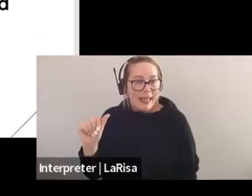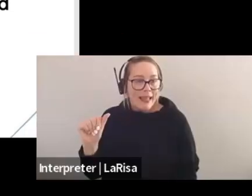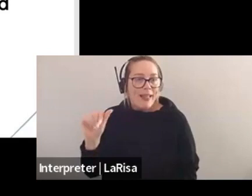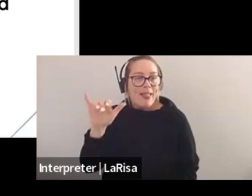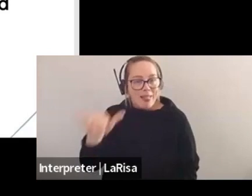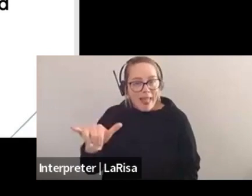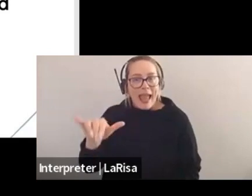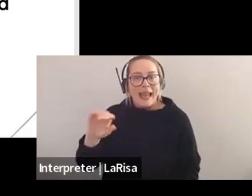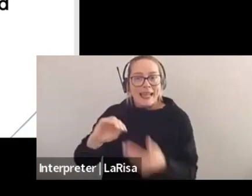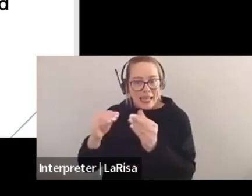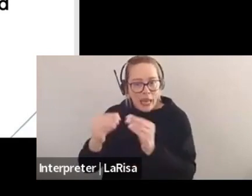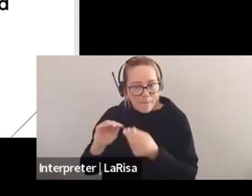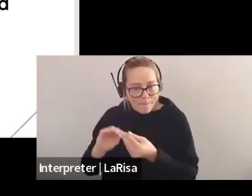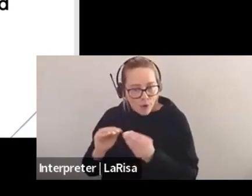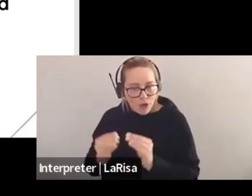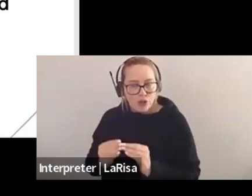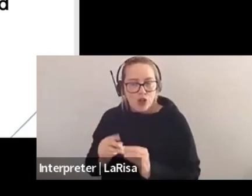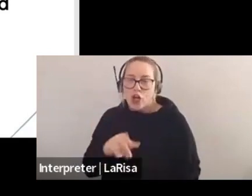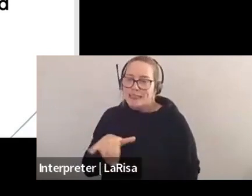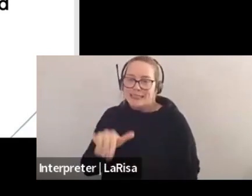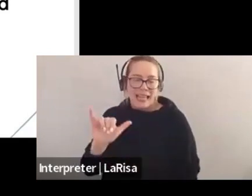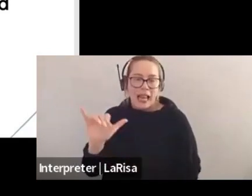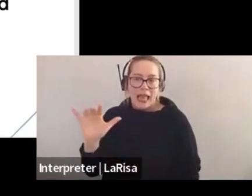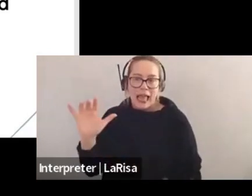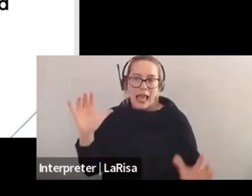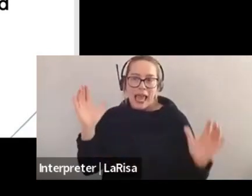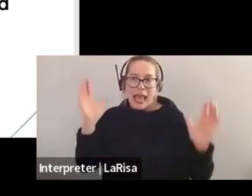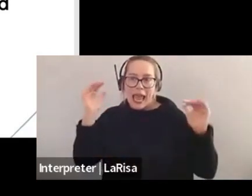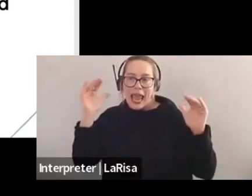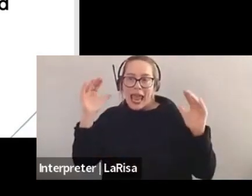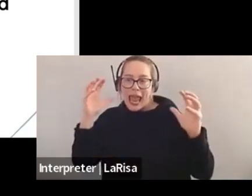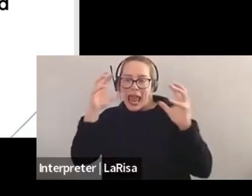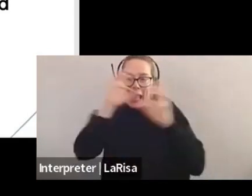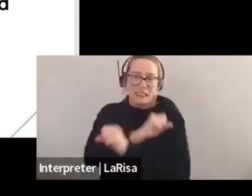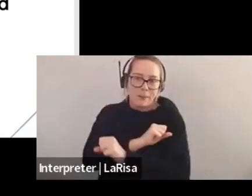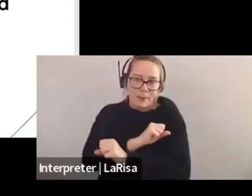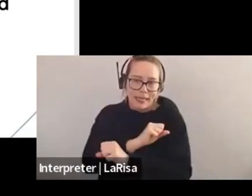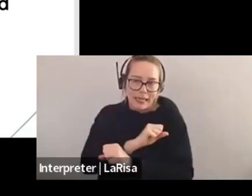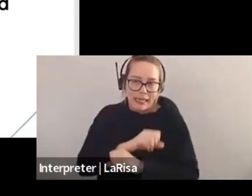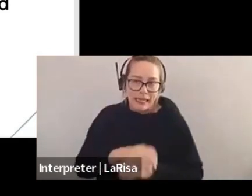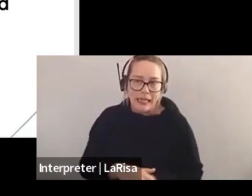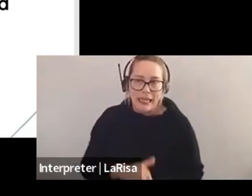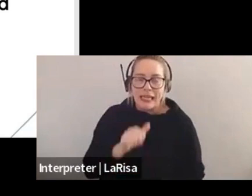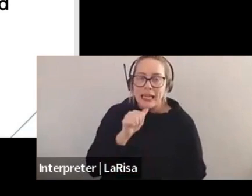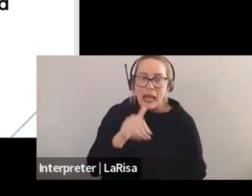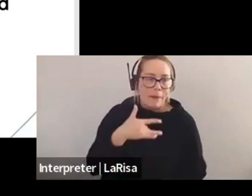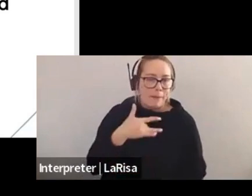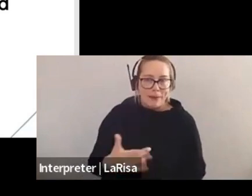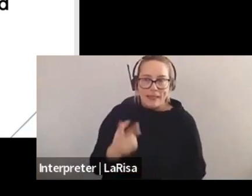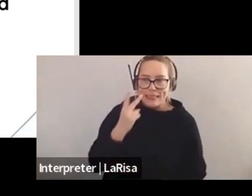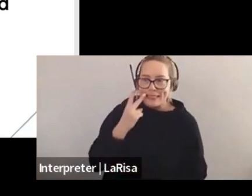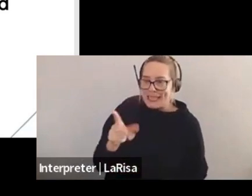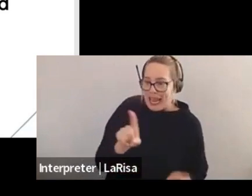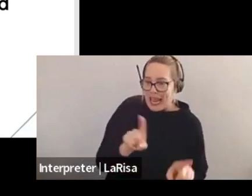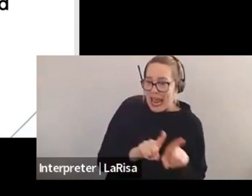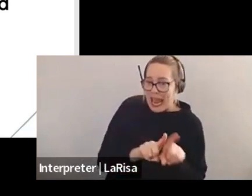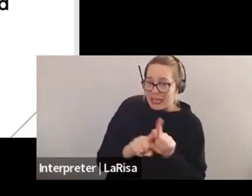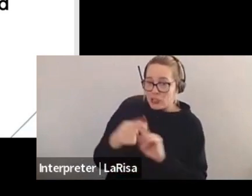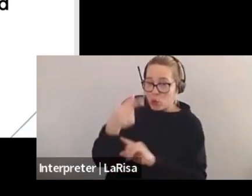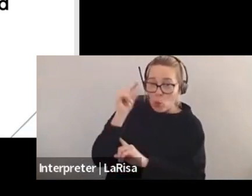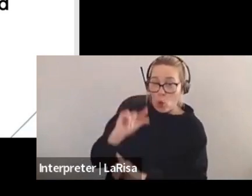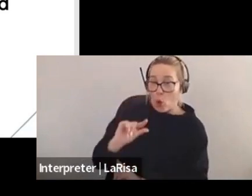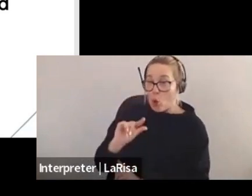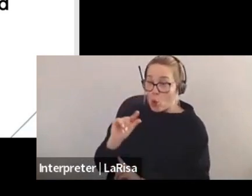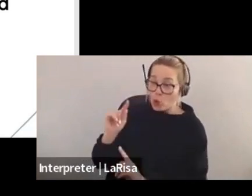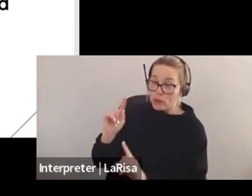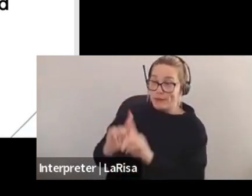even working with non-disabled populations, these equations are estimates. They're